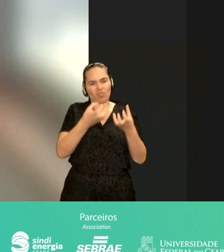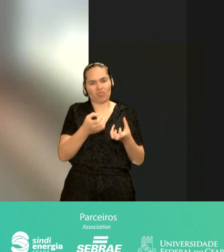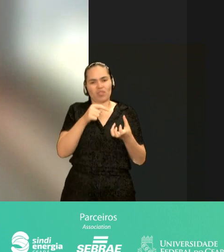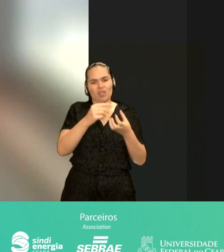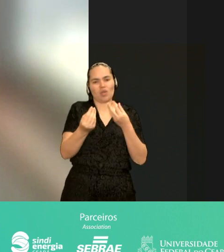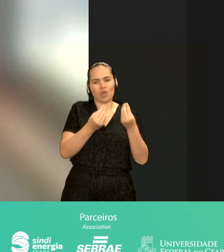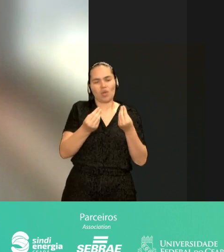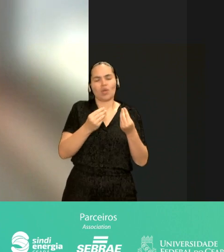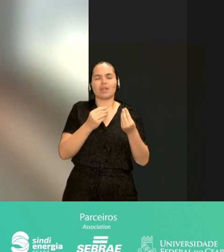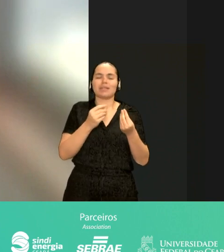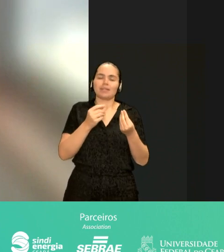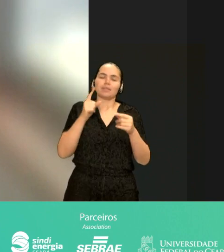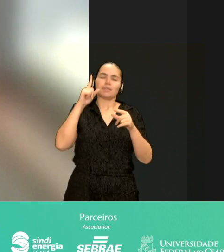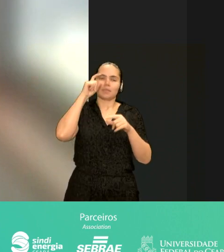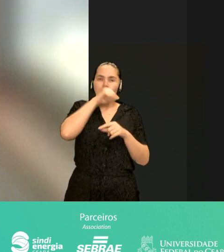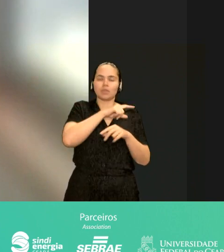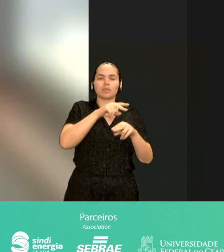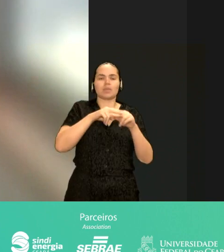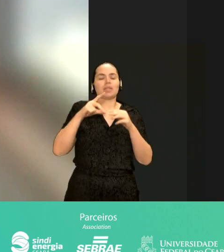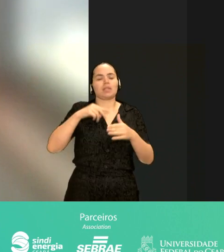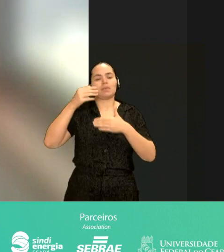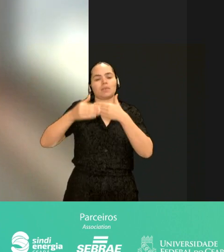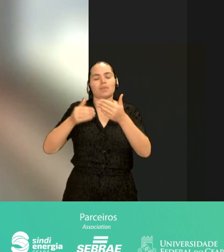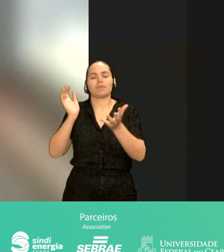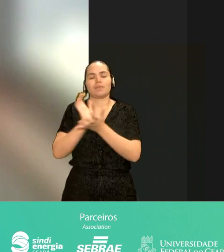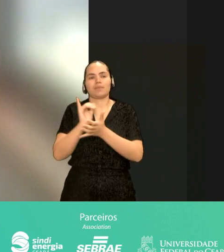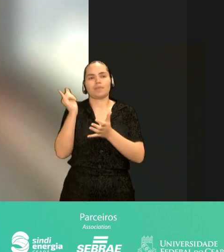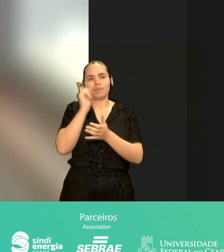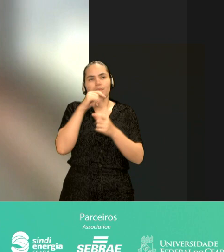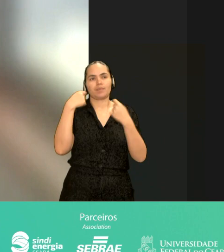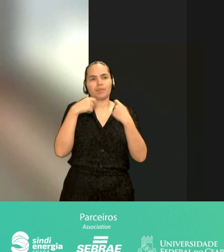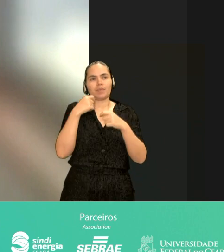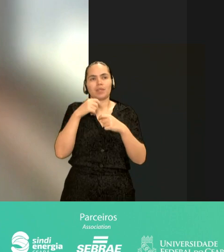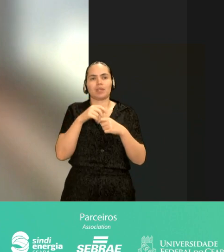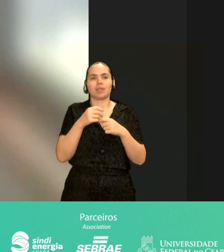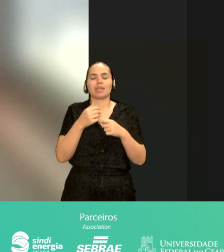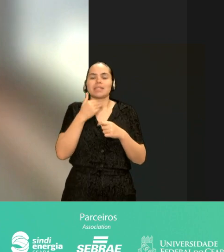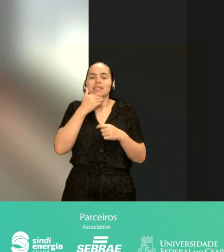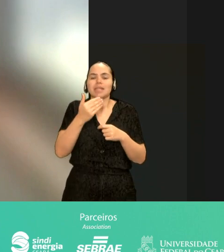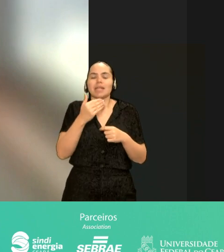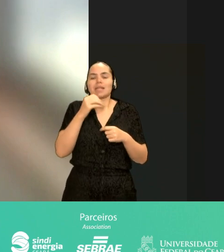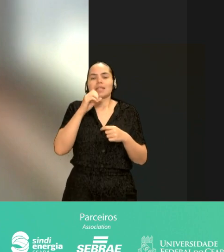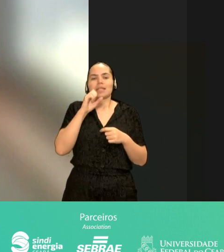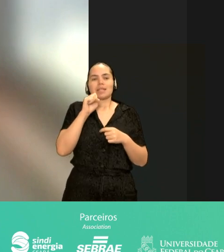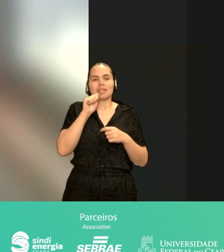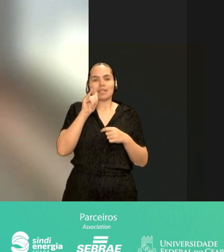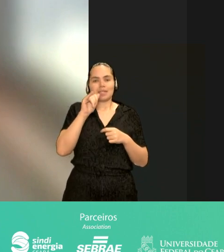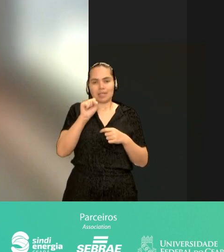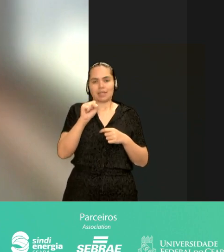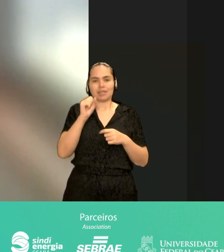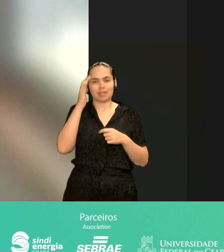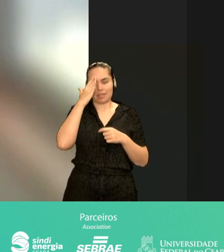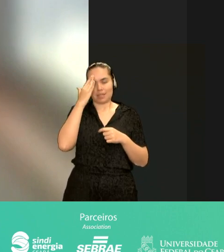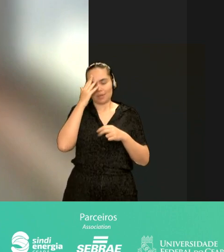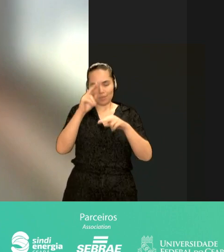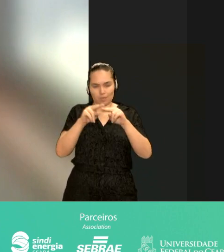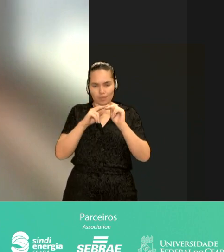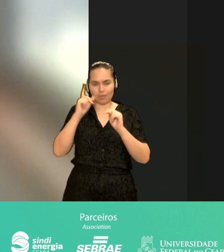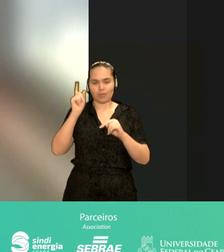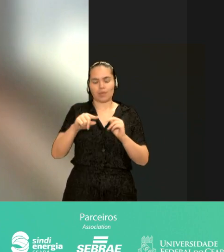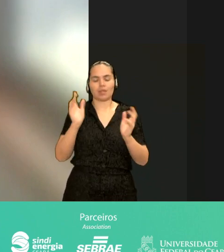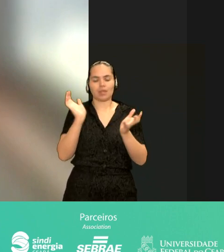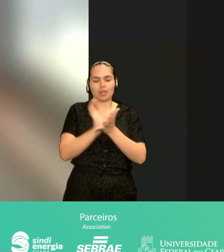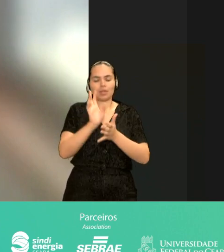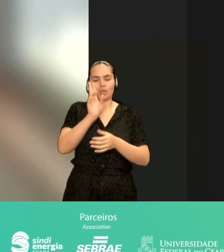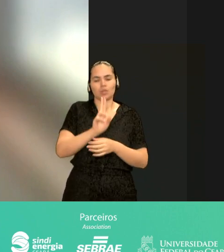be cost imperative, but the consumption is more or less 10 liters of water